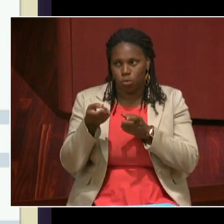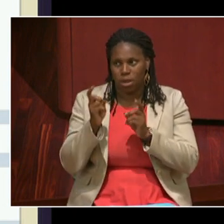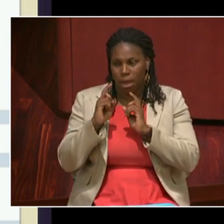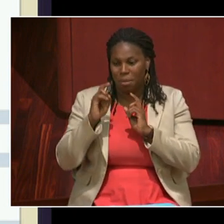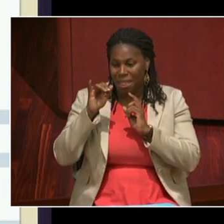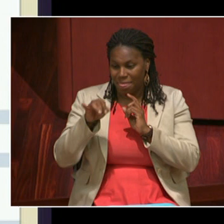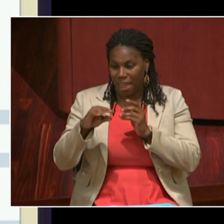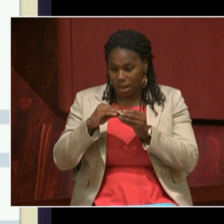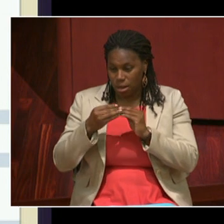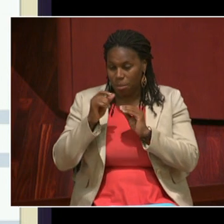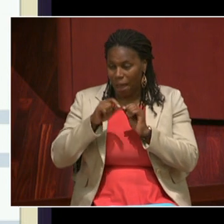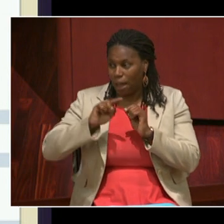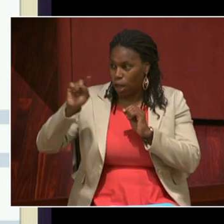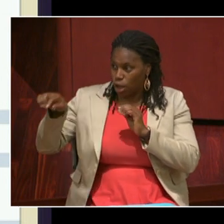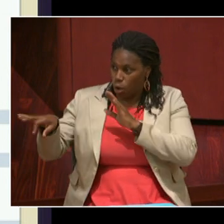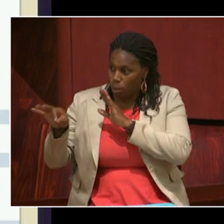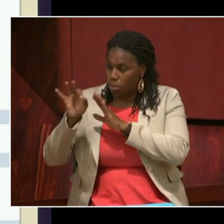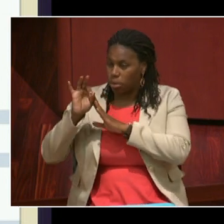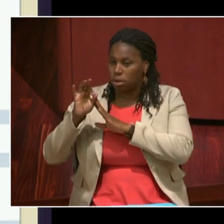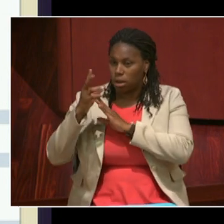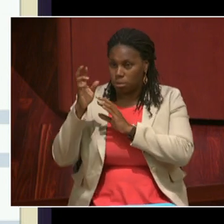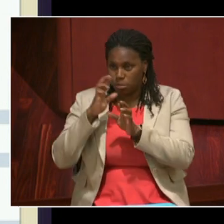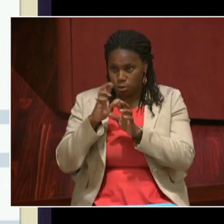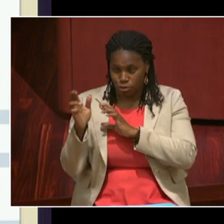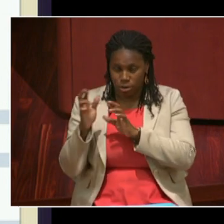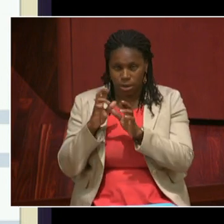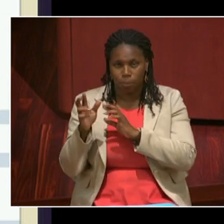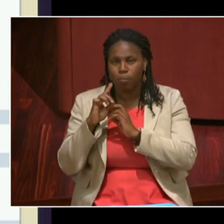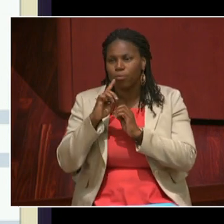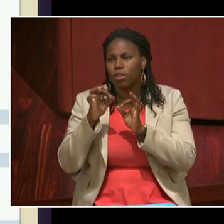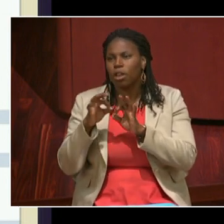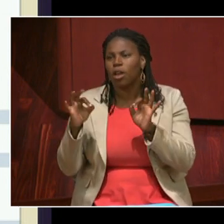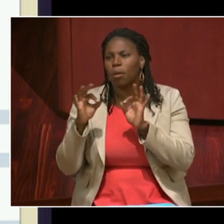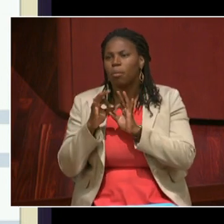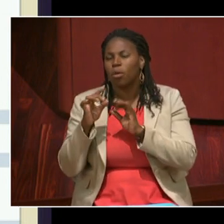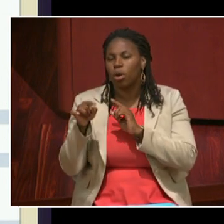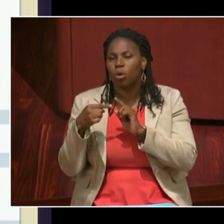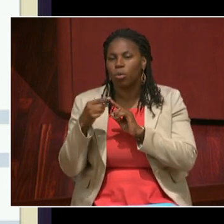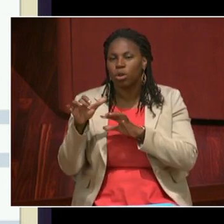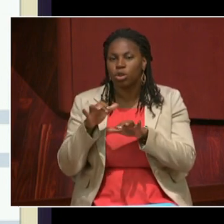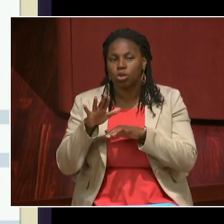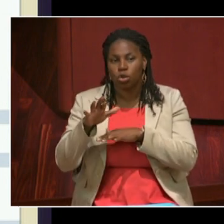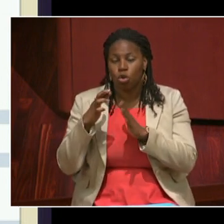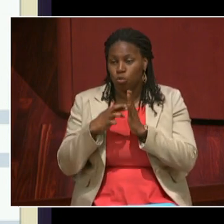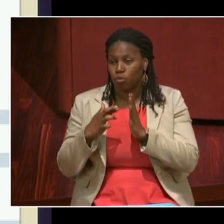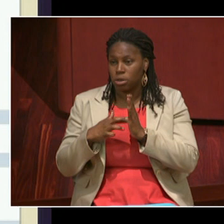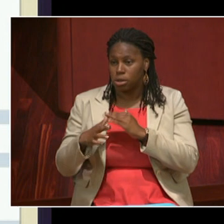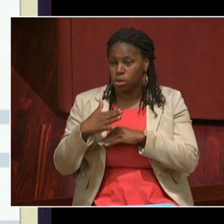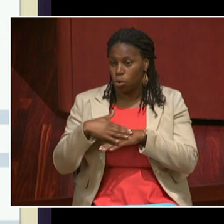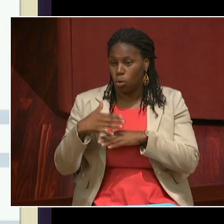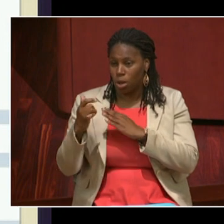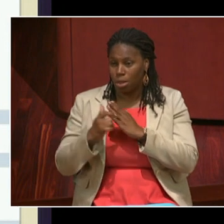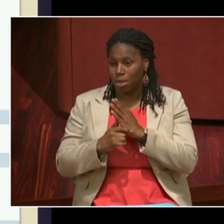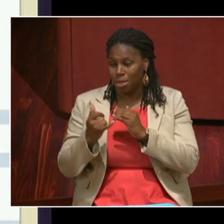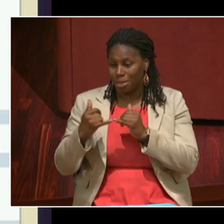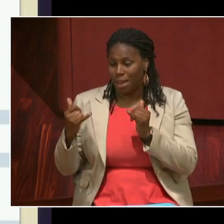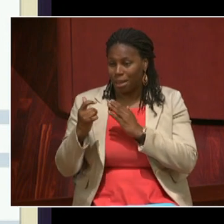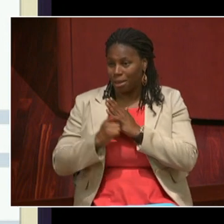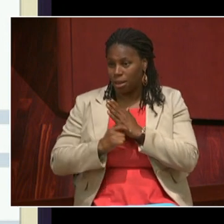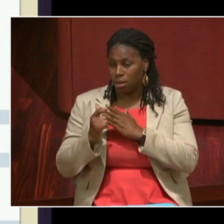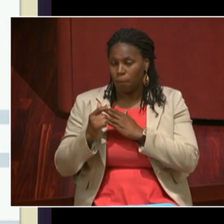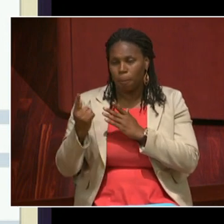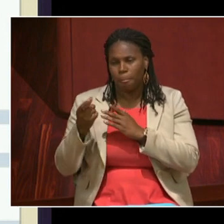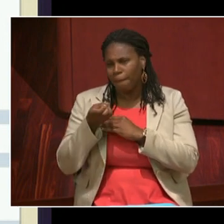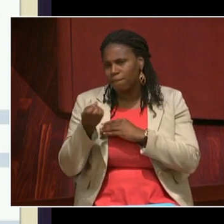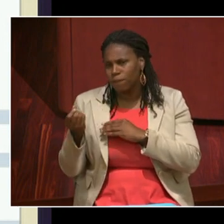out, retrieve the file, and be ready to go. It's important, though, when you are doing your research in our online catalog, that you take a few